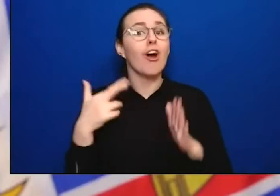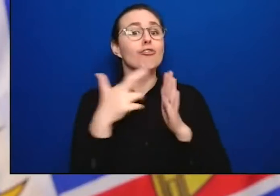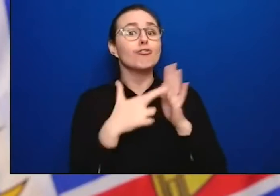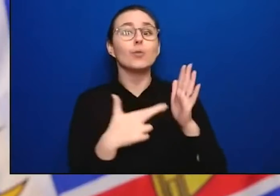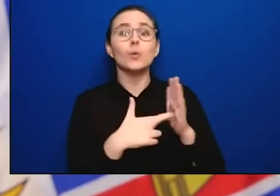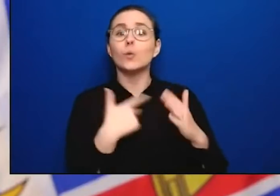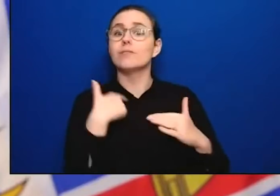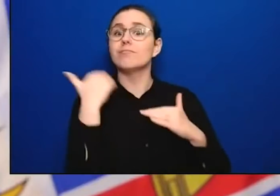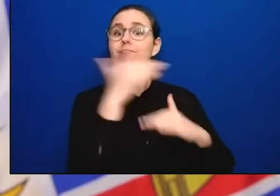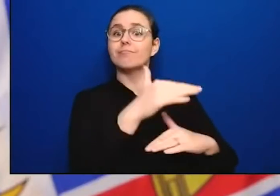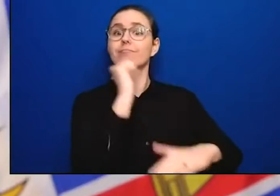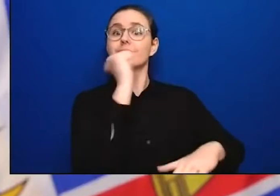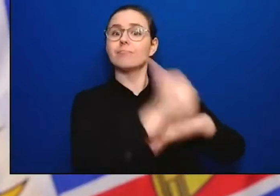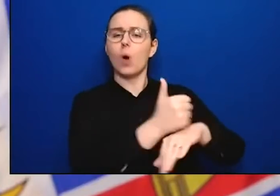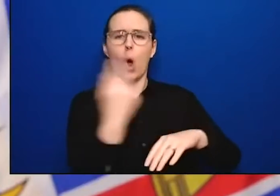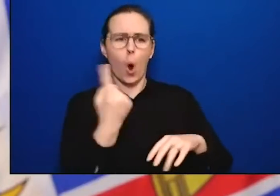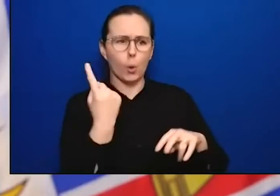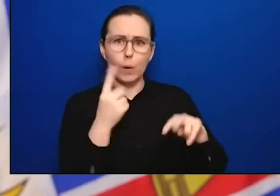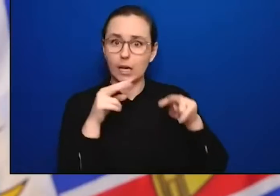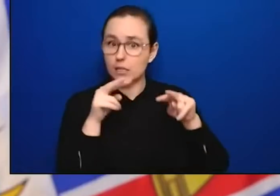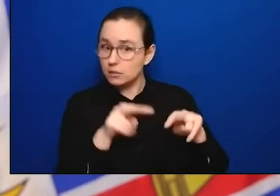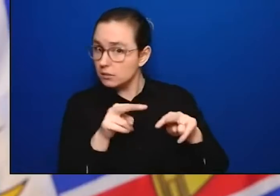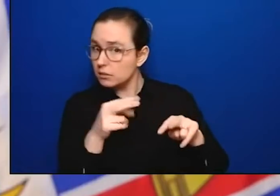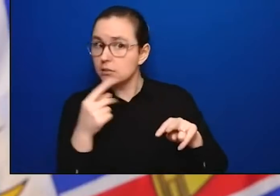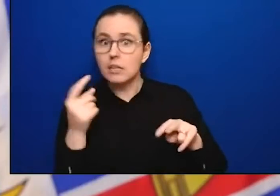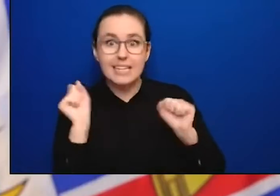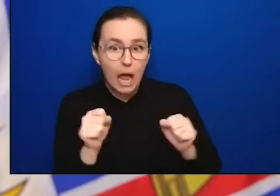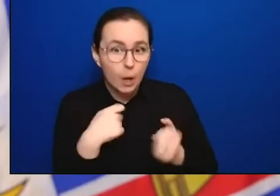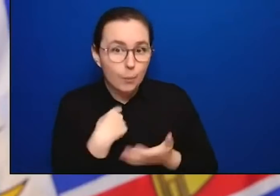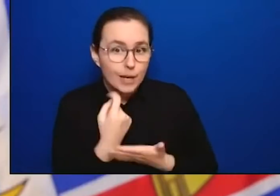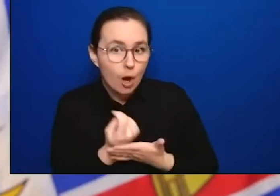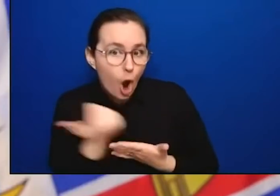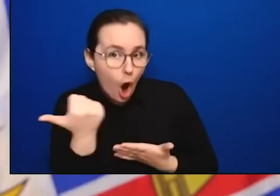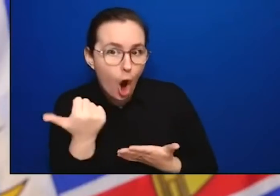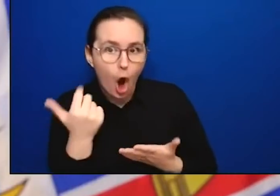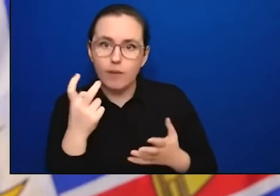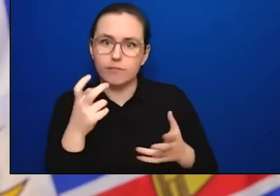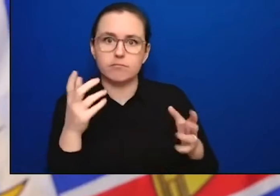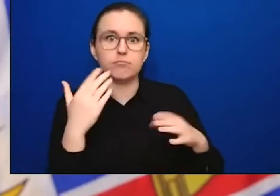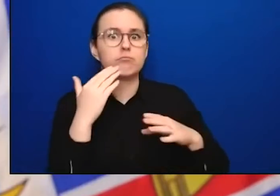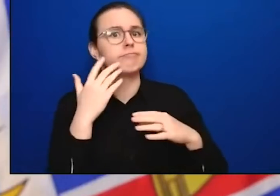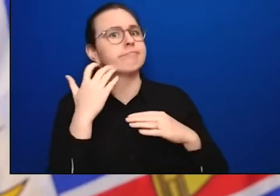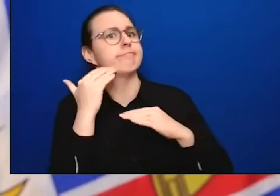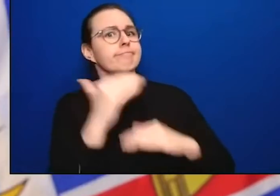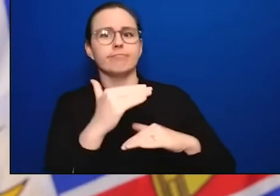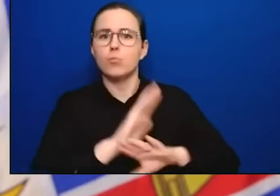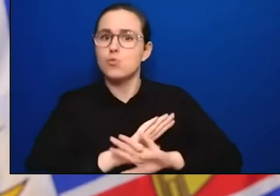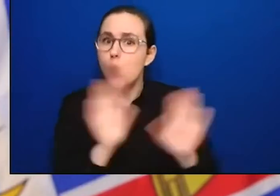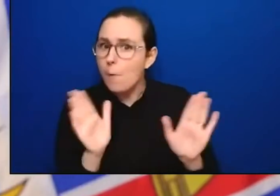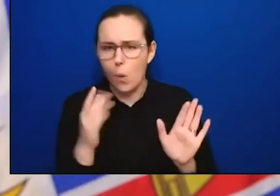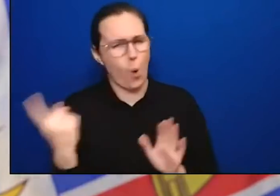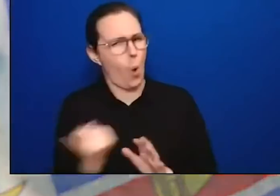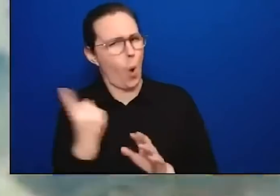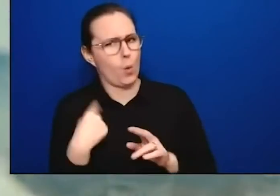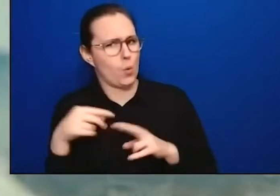reassessing on a regular basis the need for all of the measures that we have in place. Minister, I don't know if you want to add